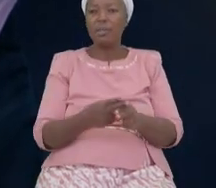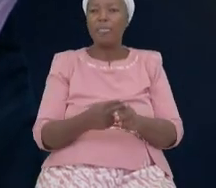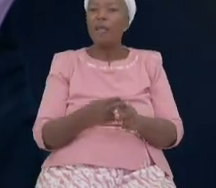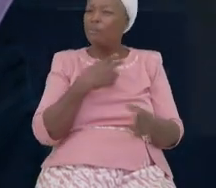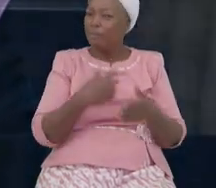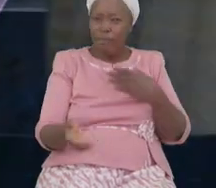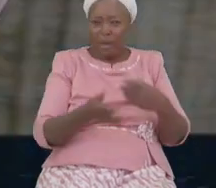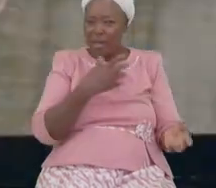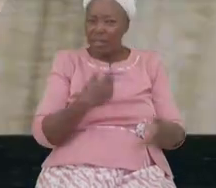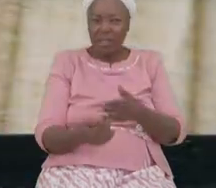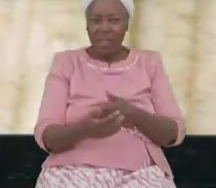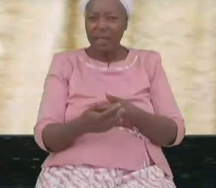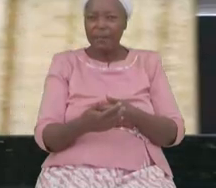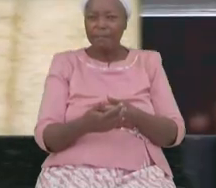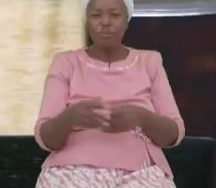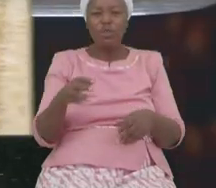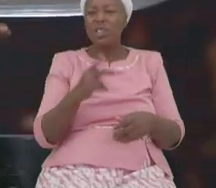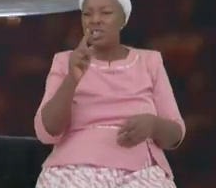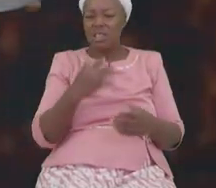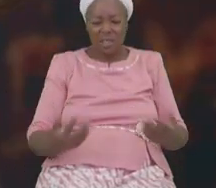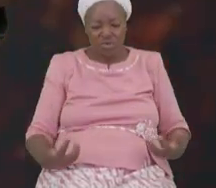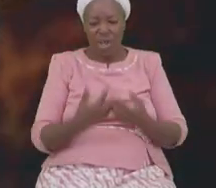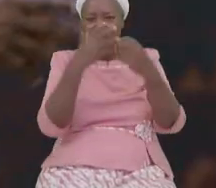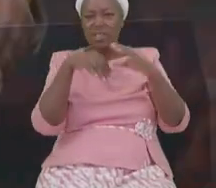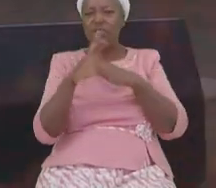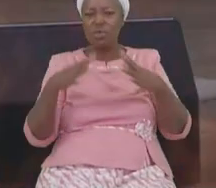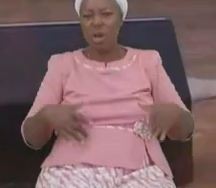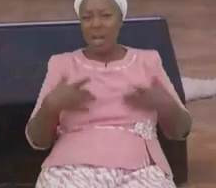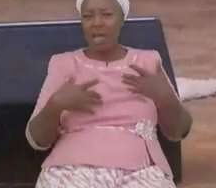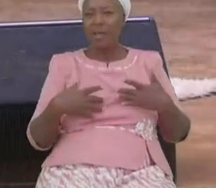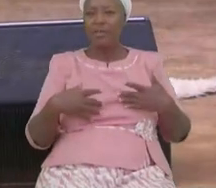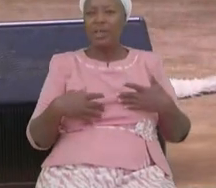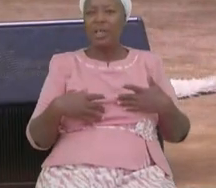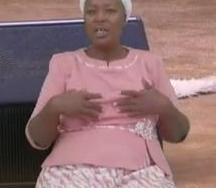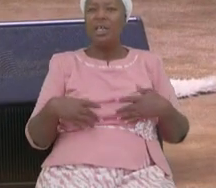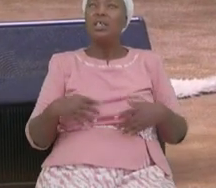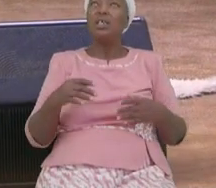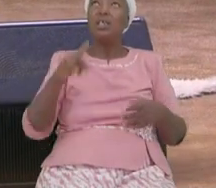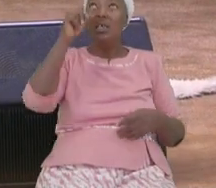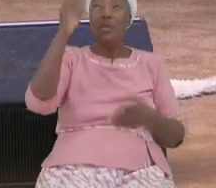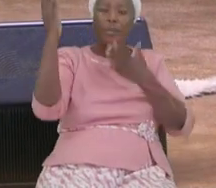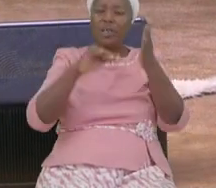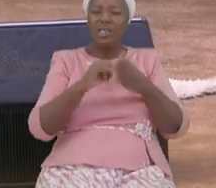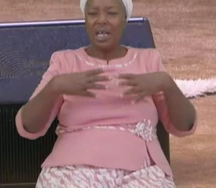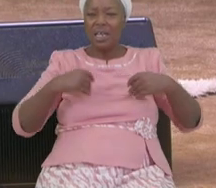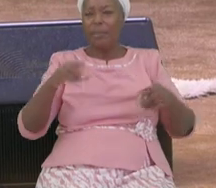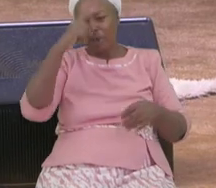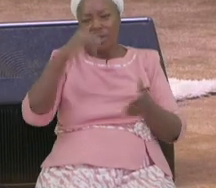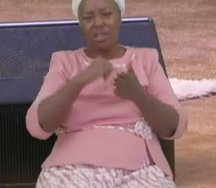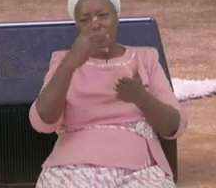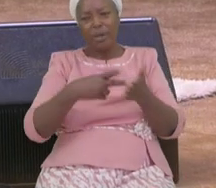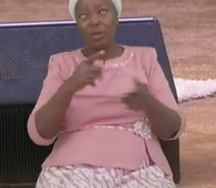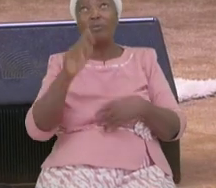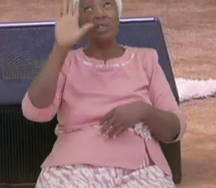Whatever is the challenge in your life, he brings healing. It's part of the covenant. It's part of what